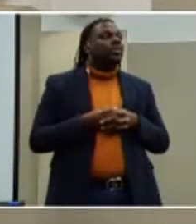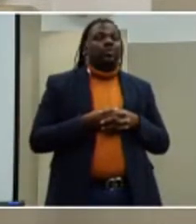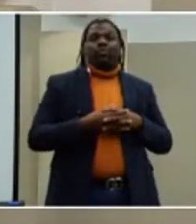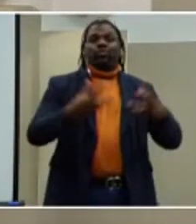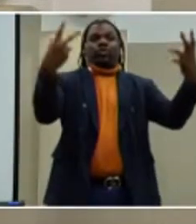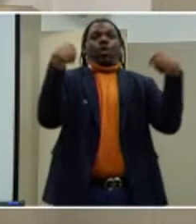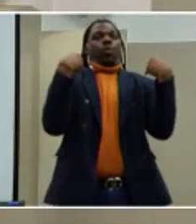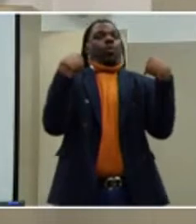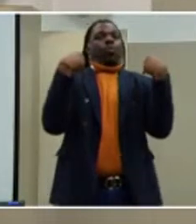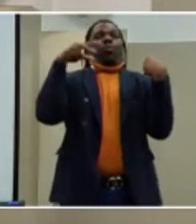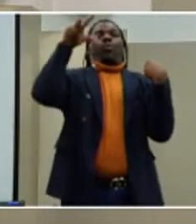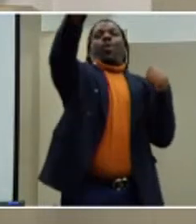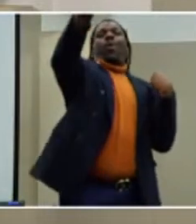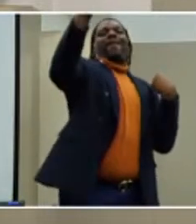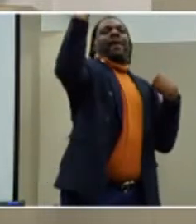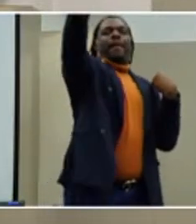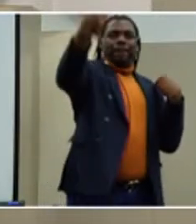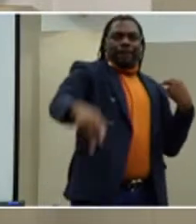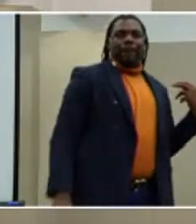No. Okay.